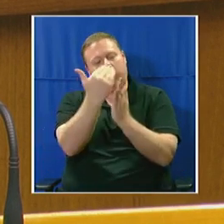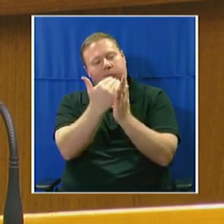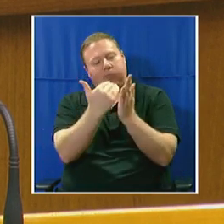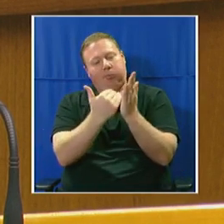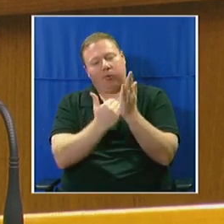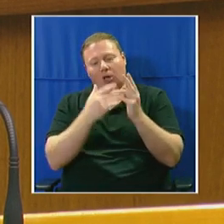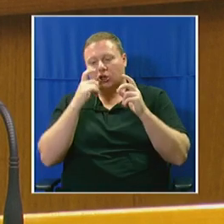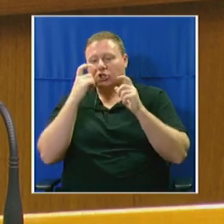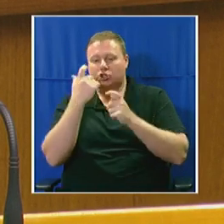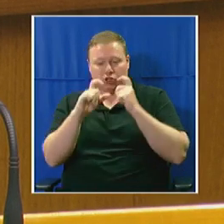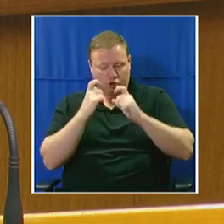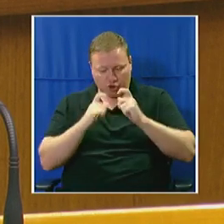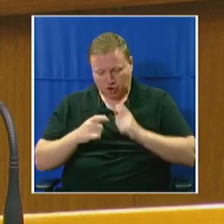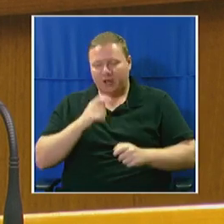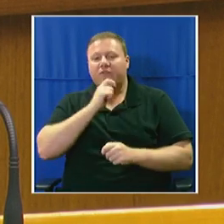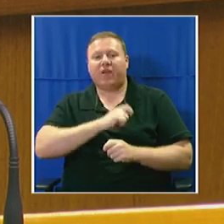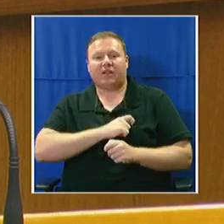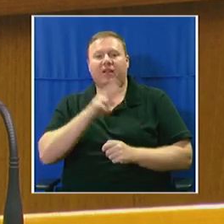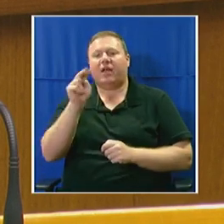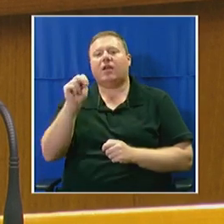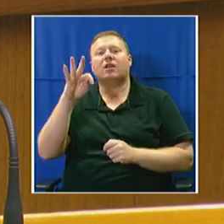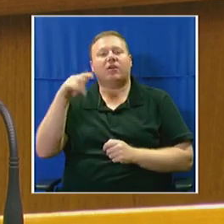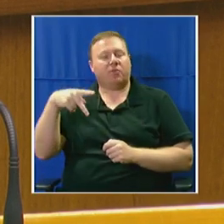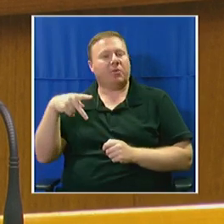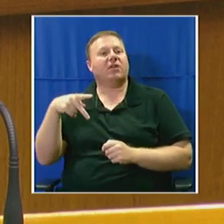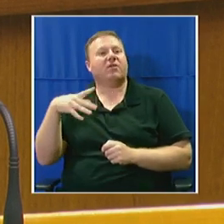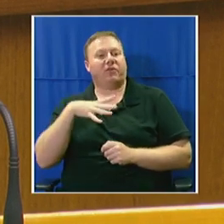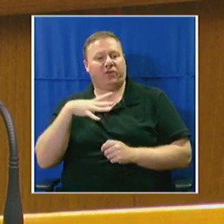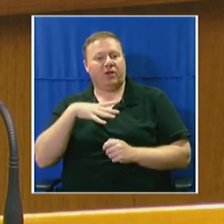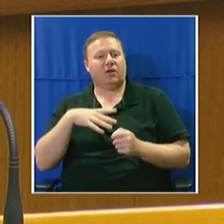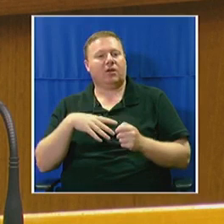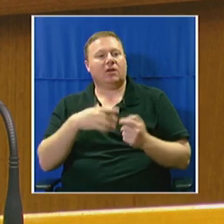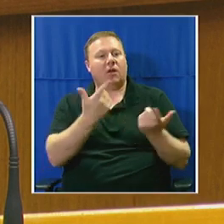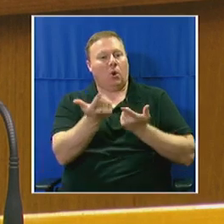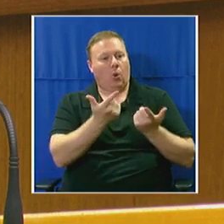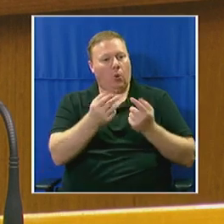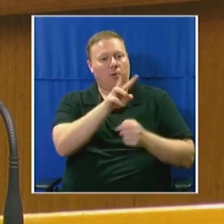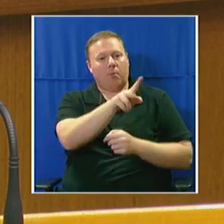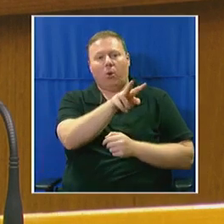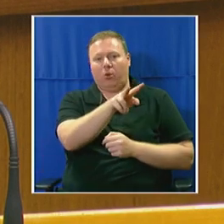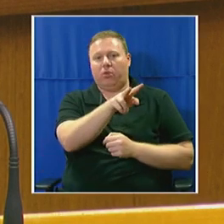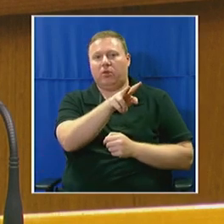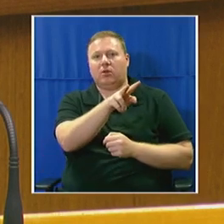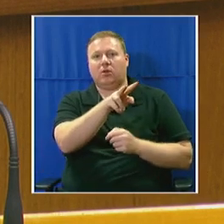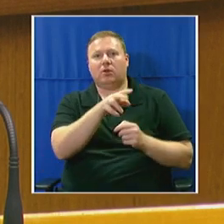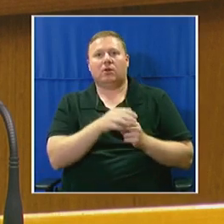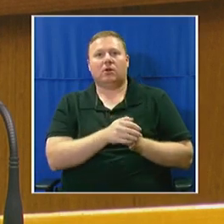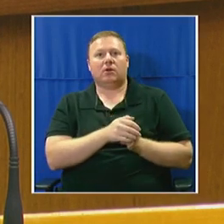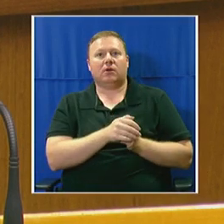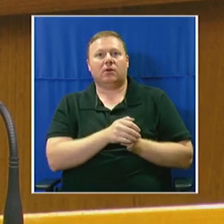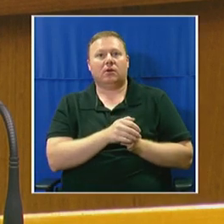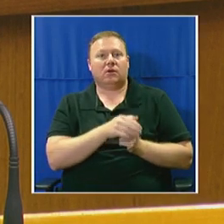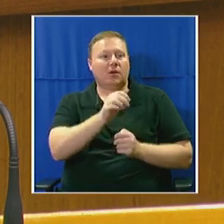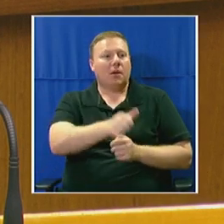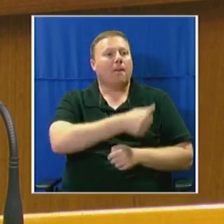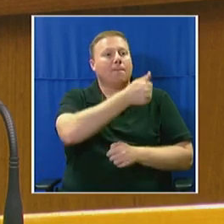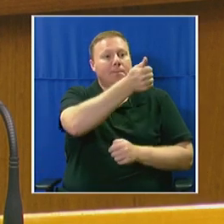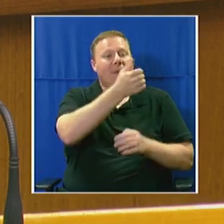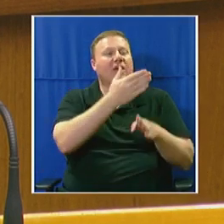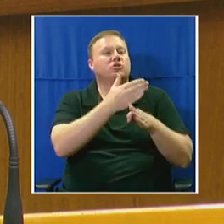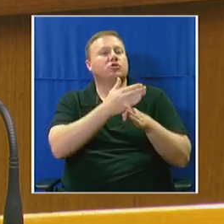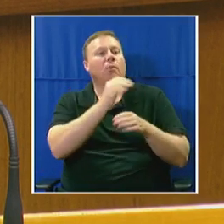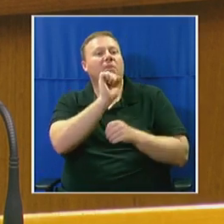expectations from those holding such office the recommendations must be supported the NFP notes the recommendations